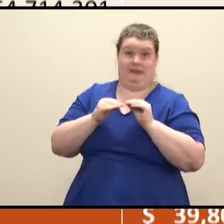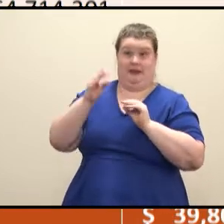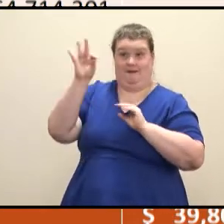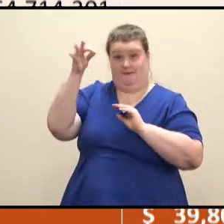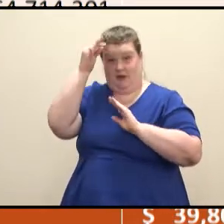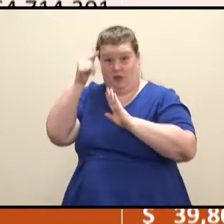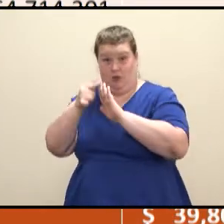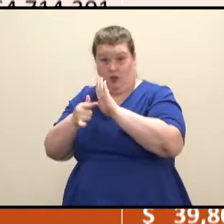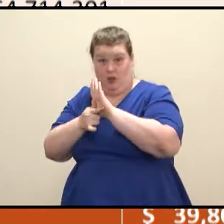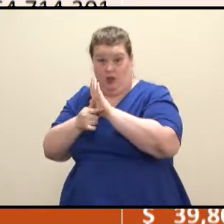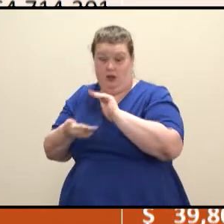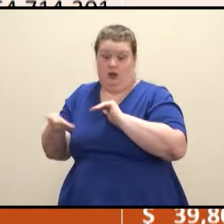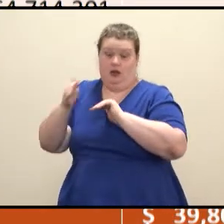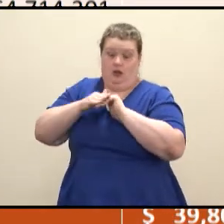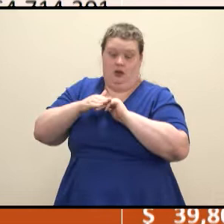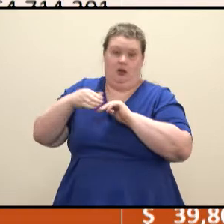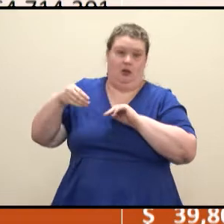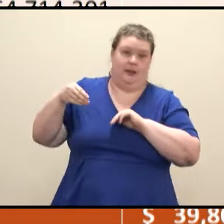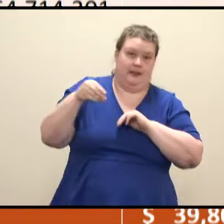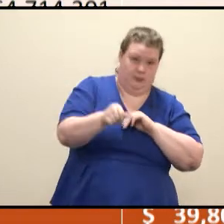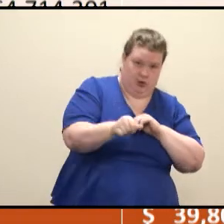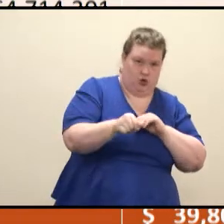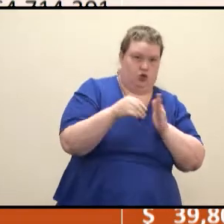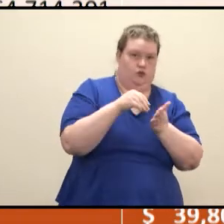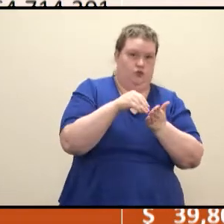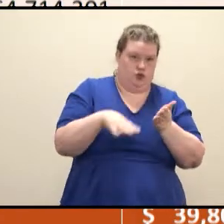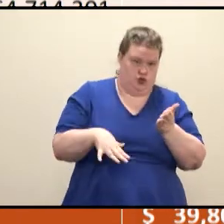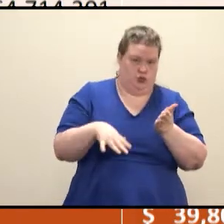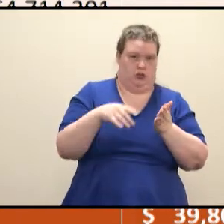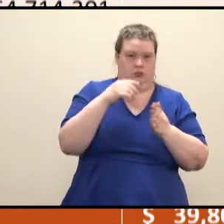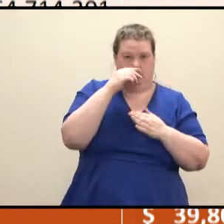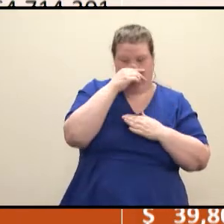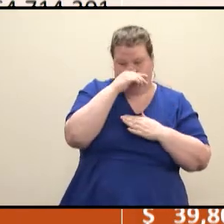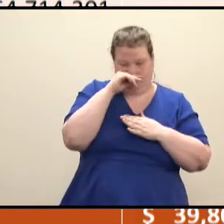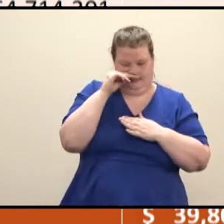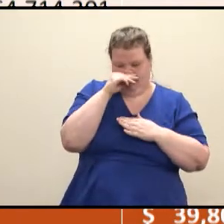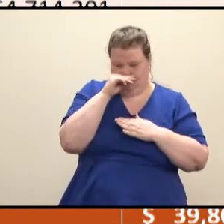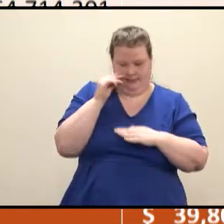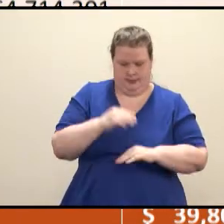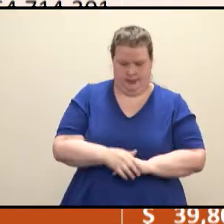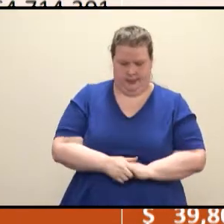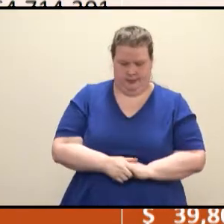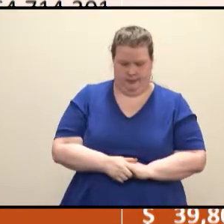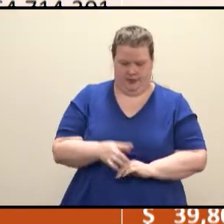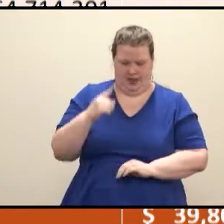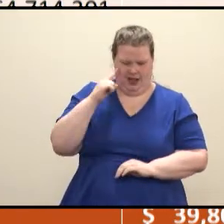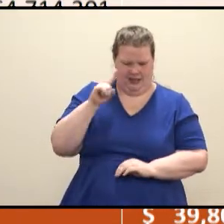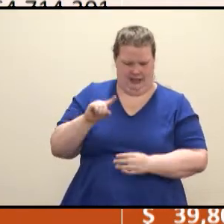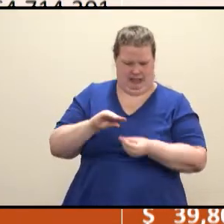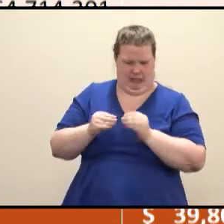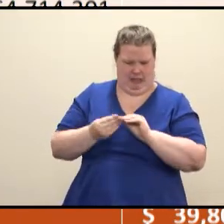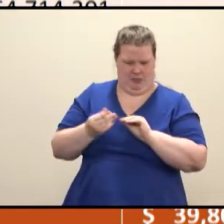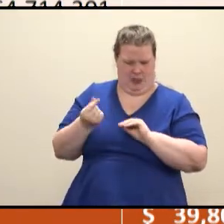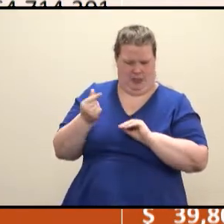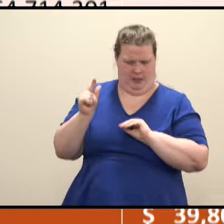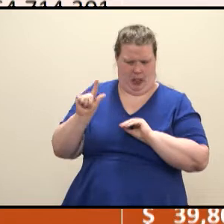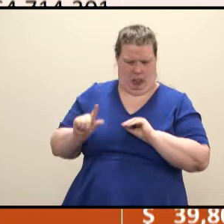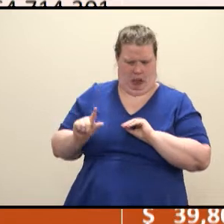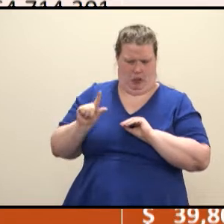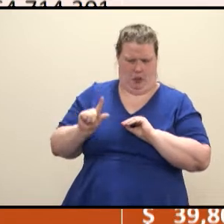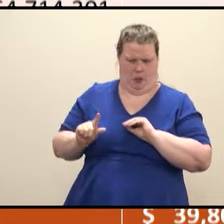to increase our expenditures on a per-student basis. So we're probably going to have to, I think that number is actually a little low compared to